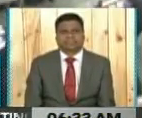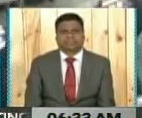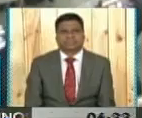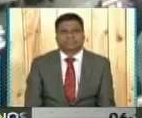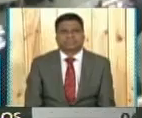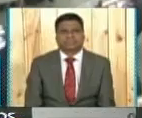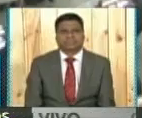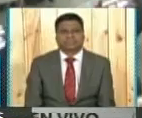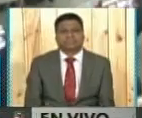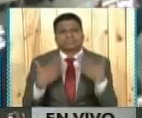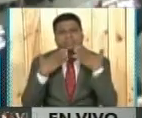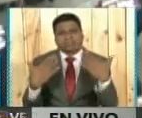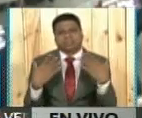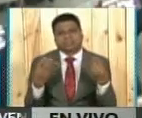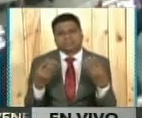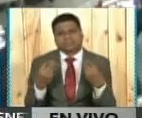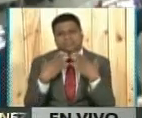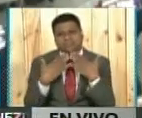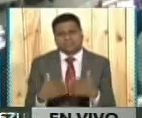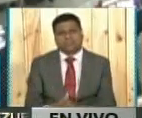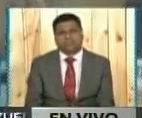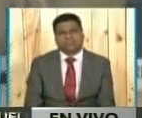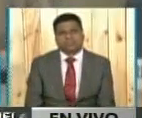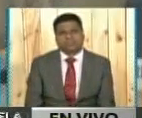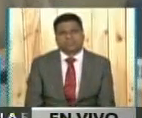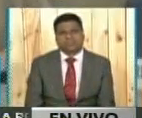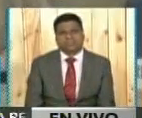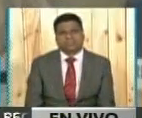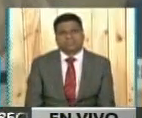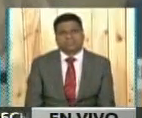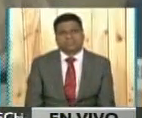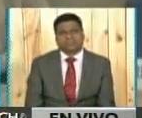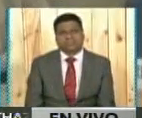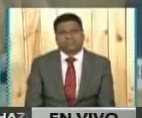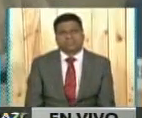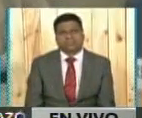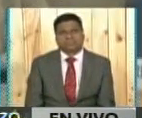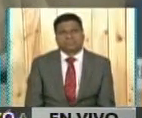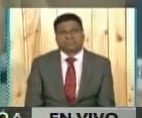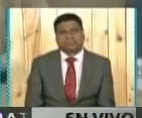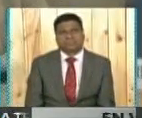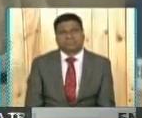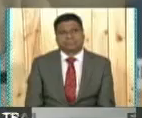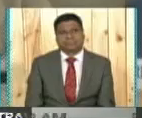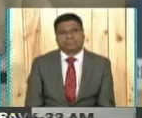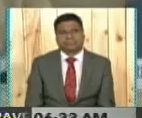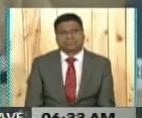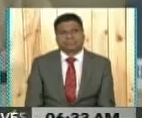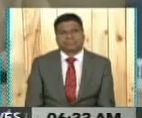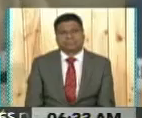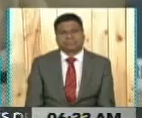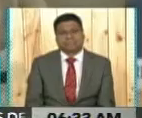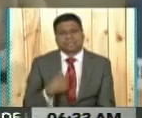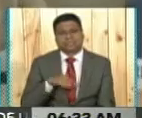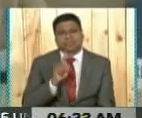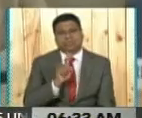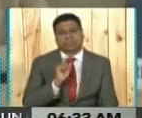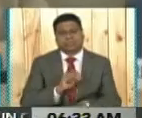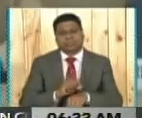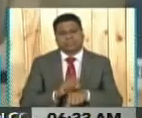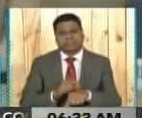Thank you very much. I'd like to note that your delegation has now 20 minutes remaining